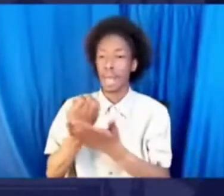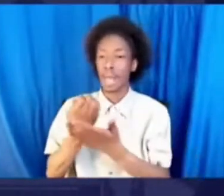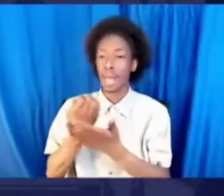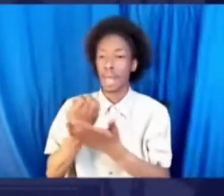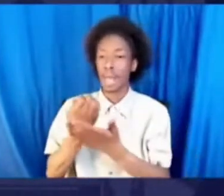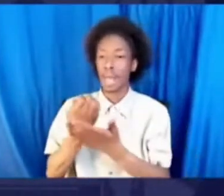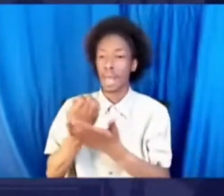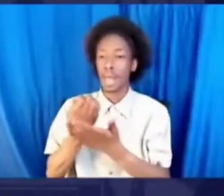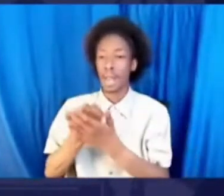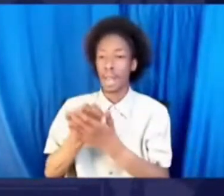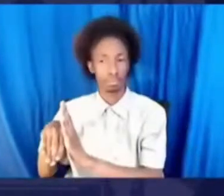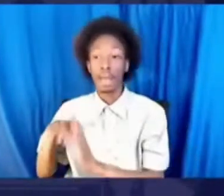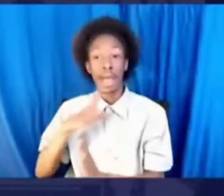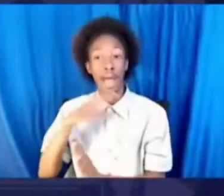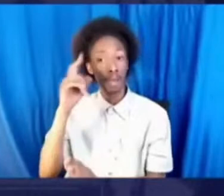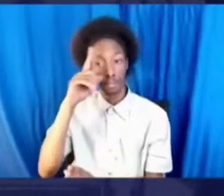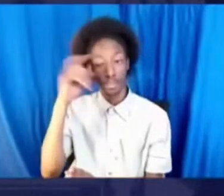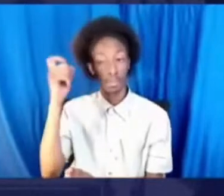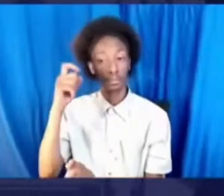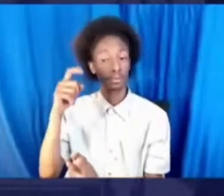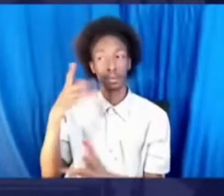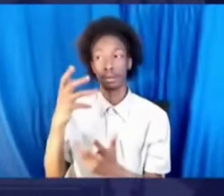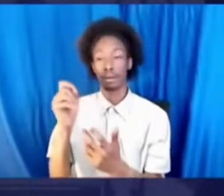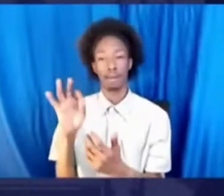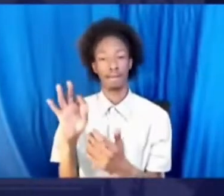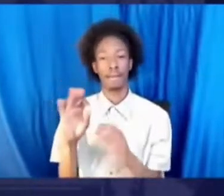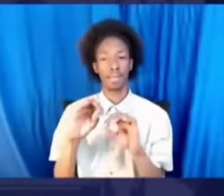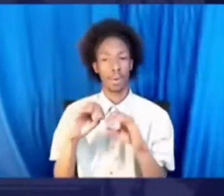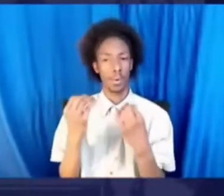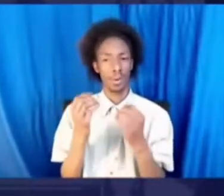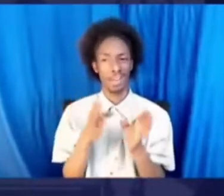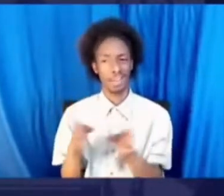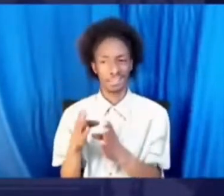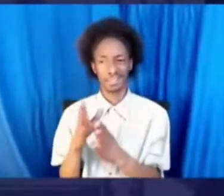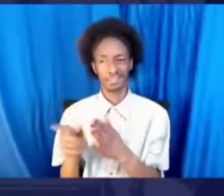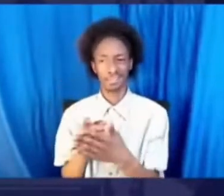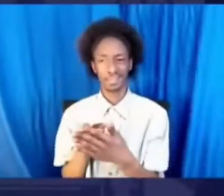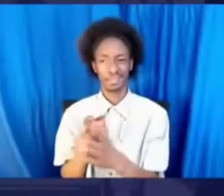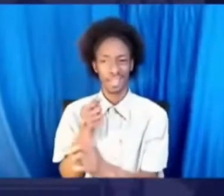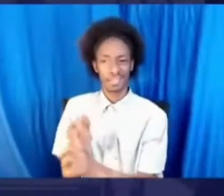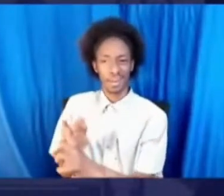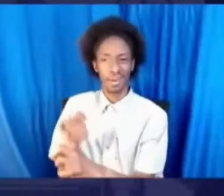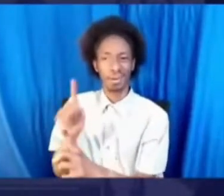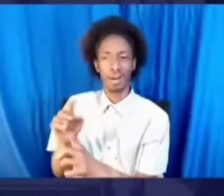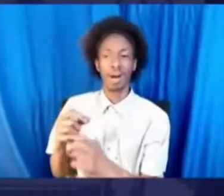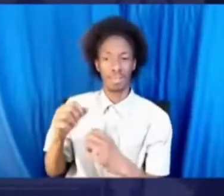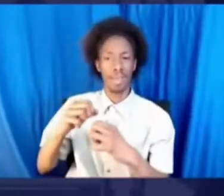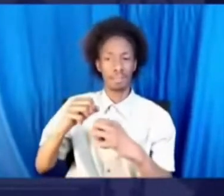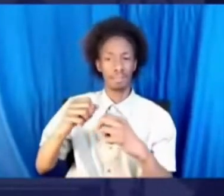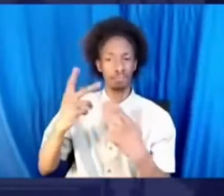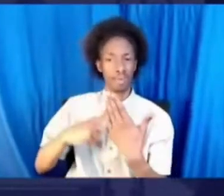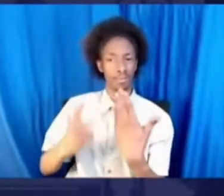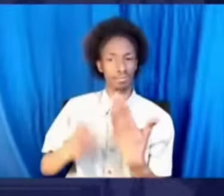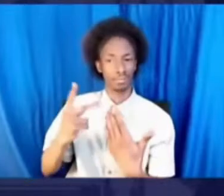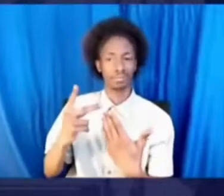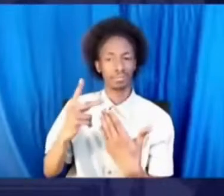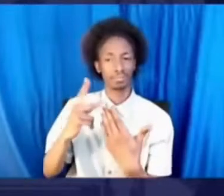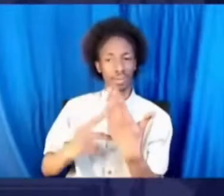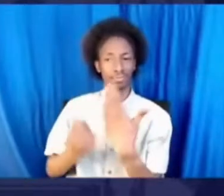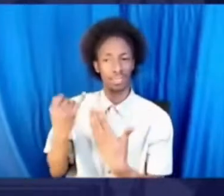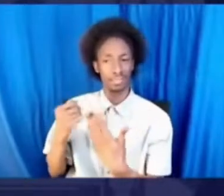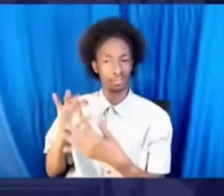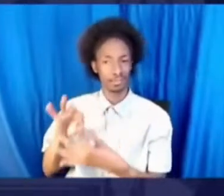and because of the organized assault on the project of Reconstruction,